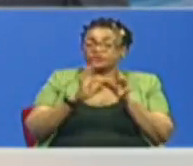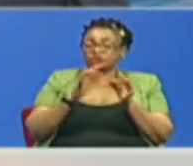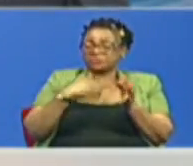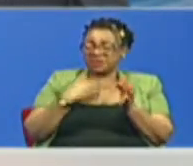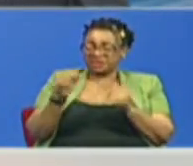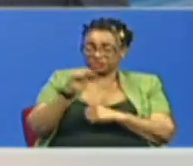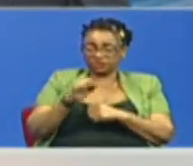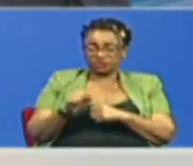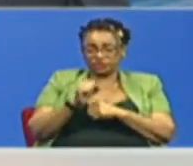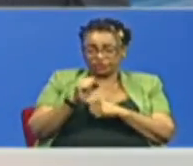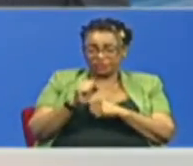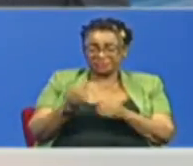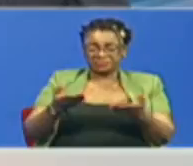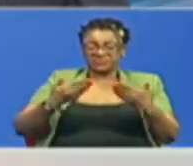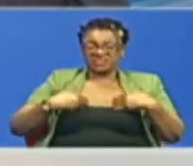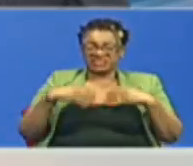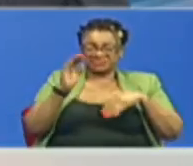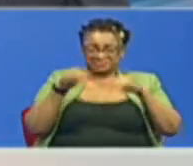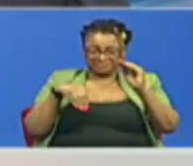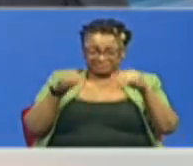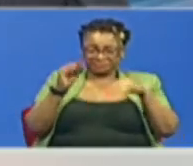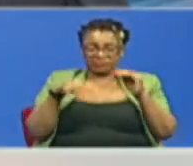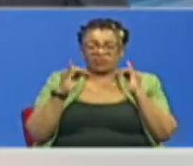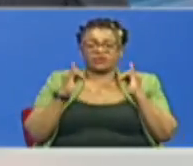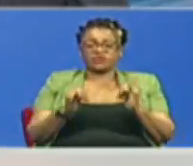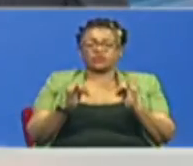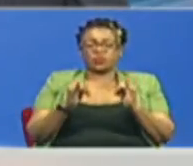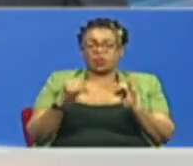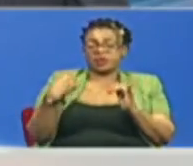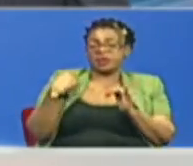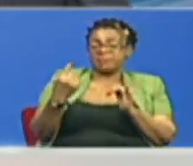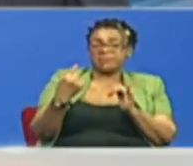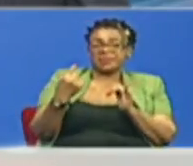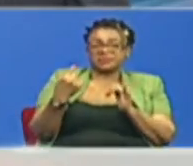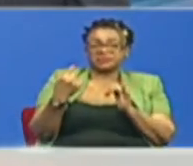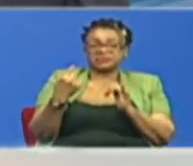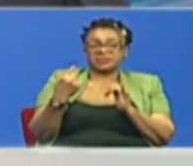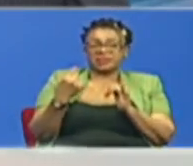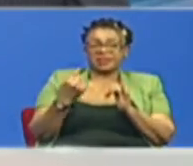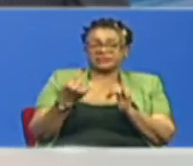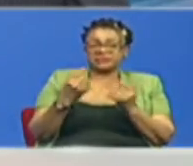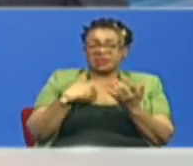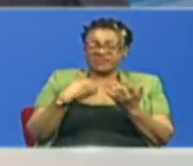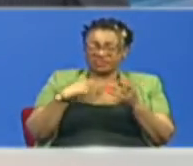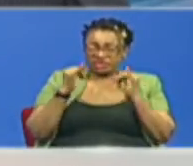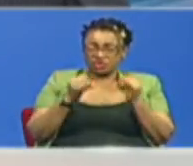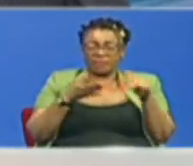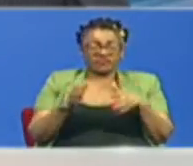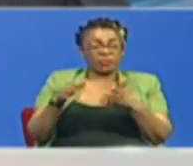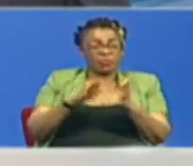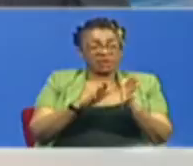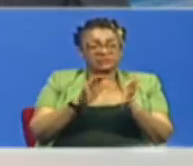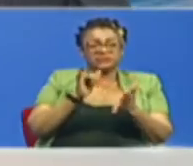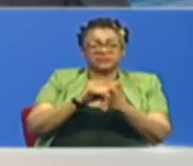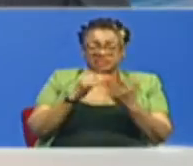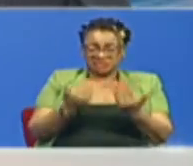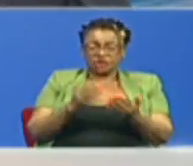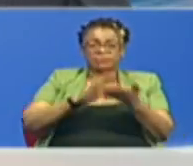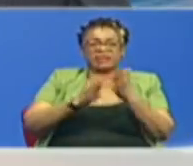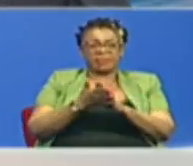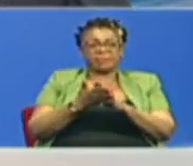to give us a breakdown of the new numbers and the points of departure in the new formula that have now become